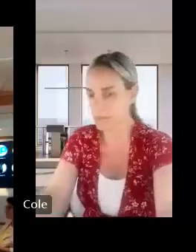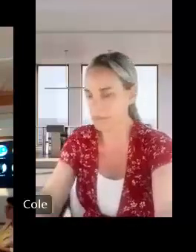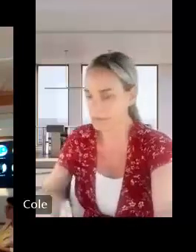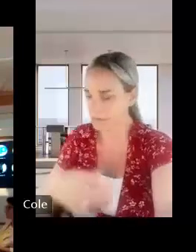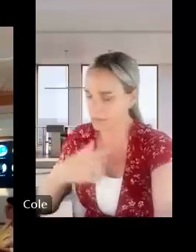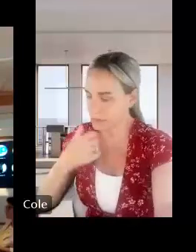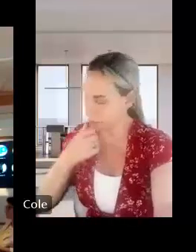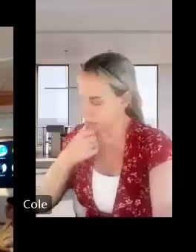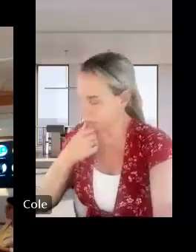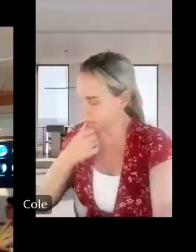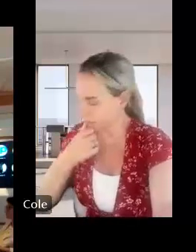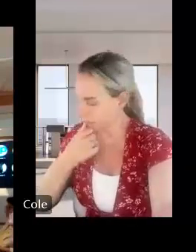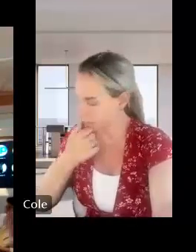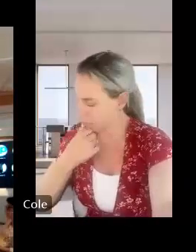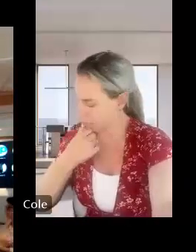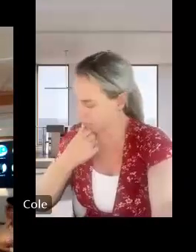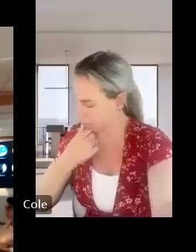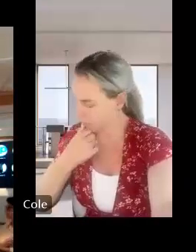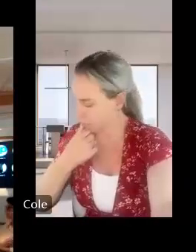STEM.